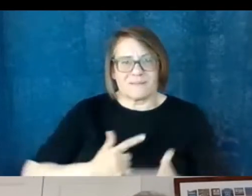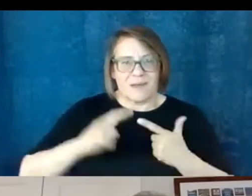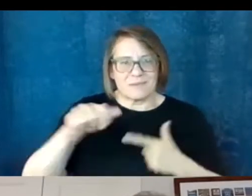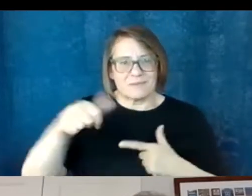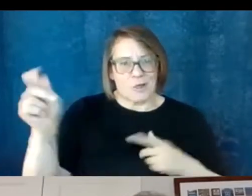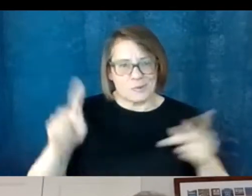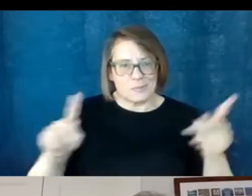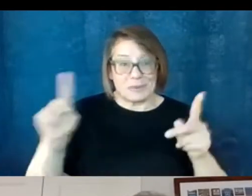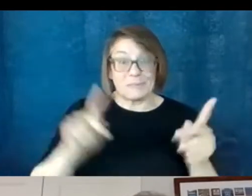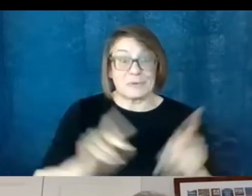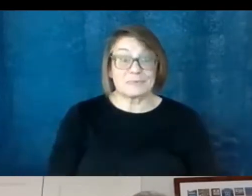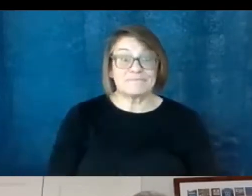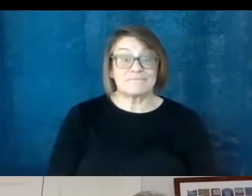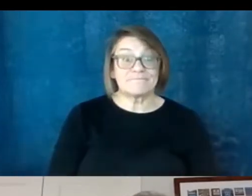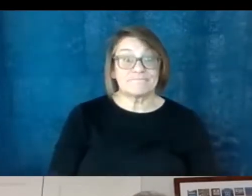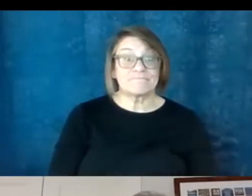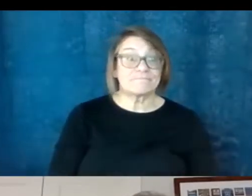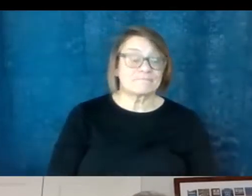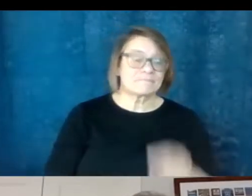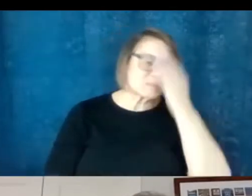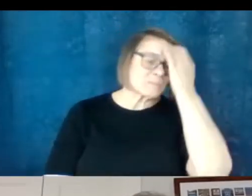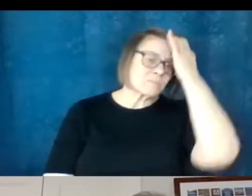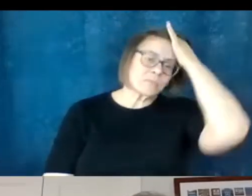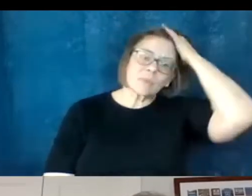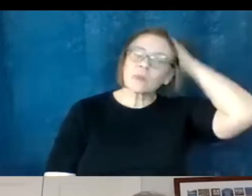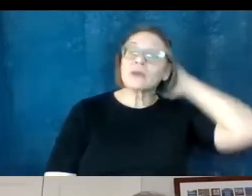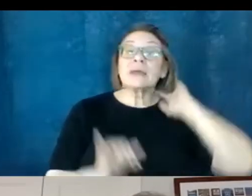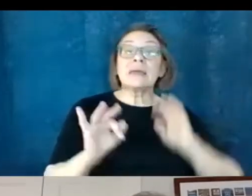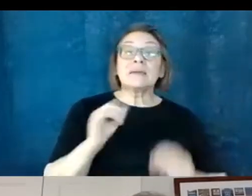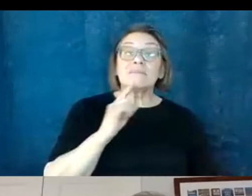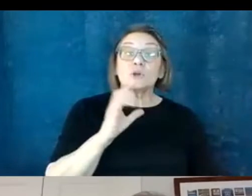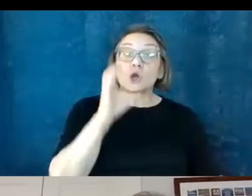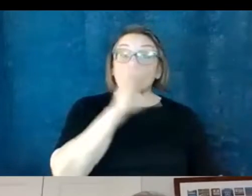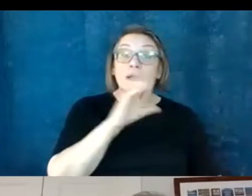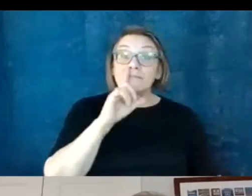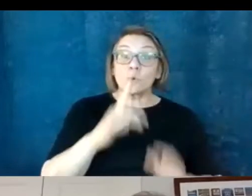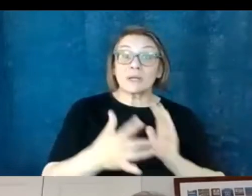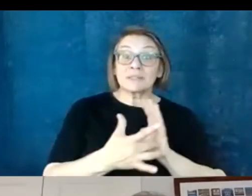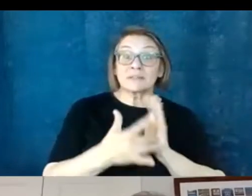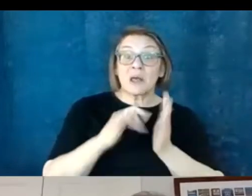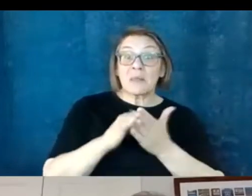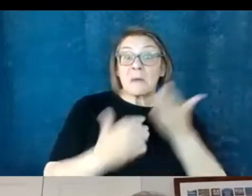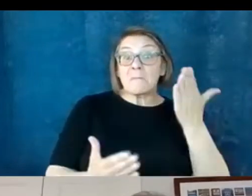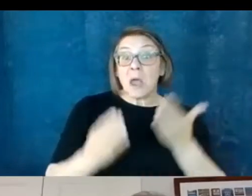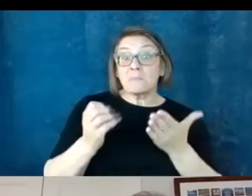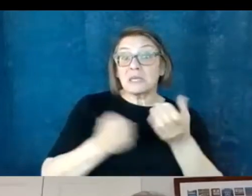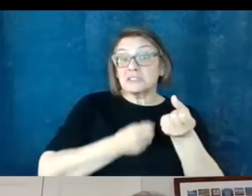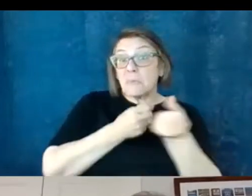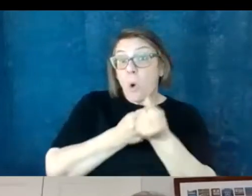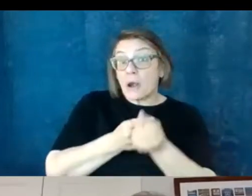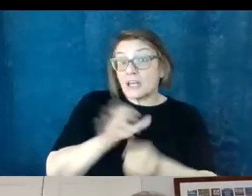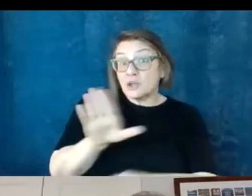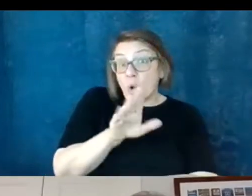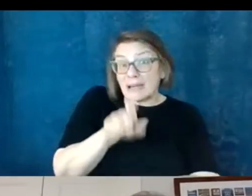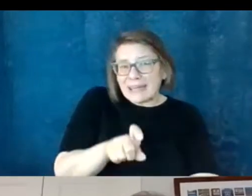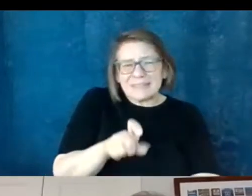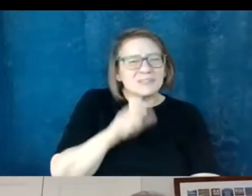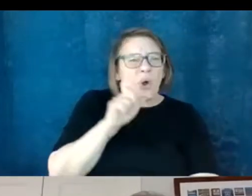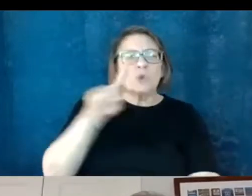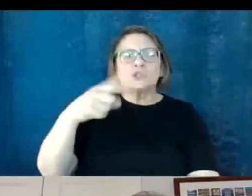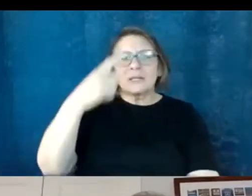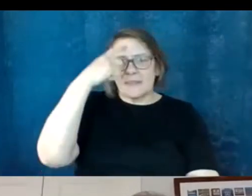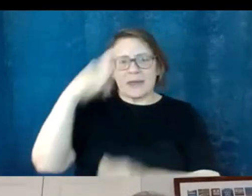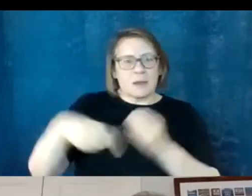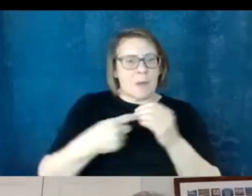hard of hearing people as well. So when you're looking for technologies that might be supportive of your needs, don't just think about